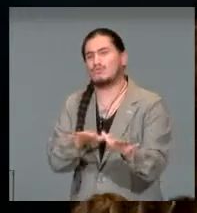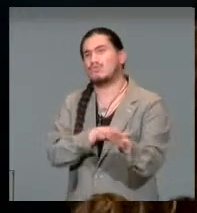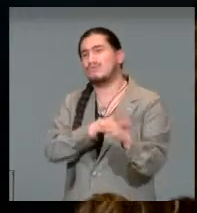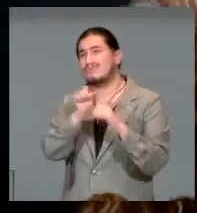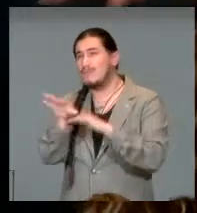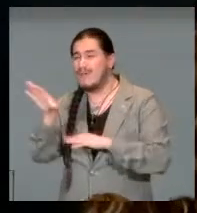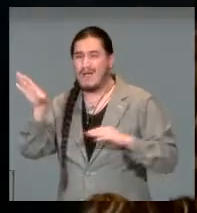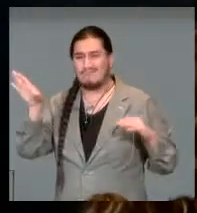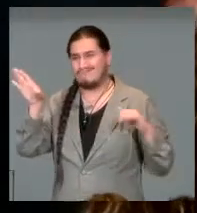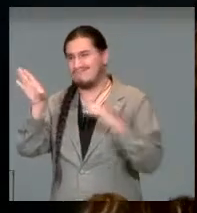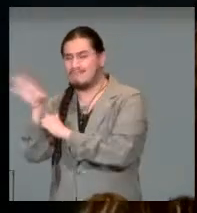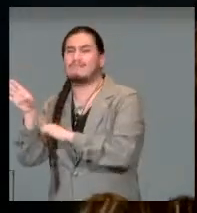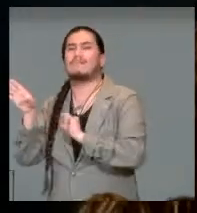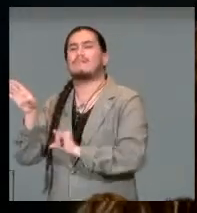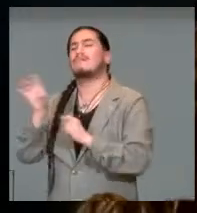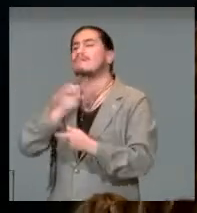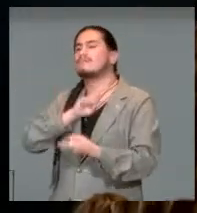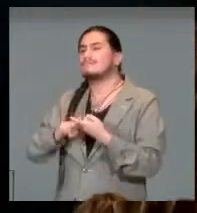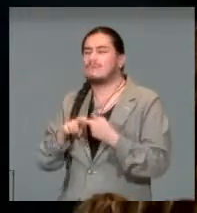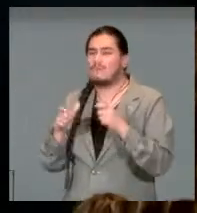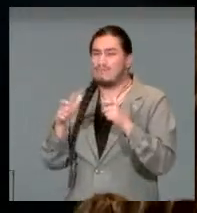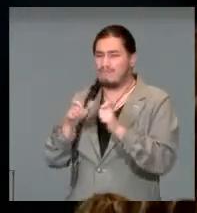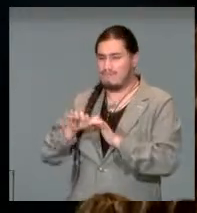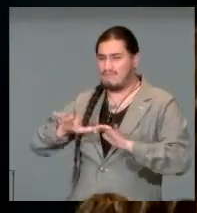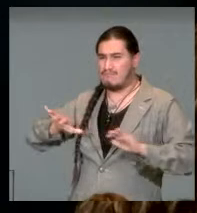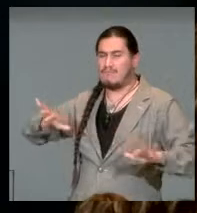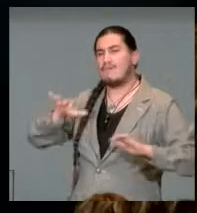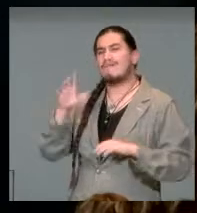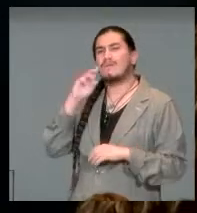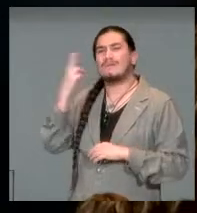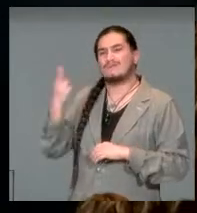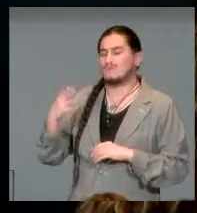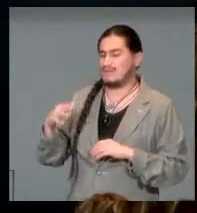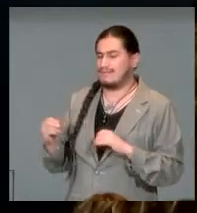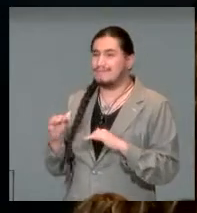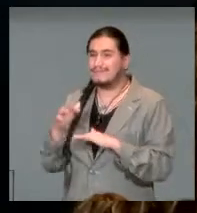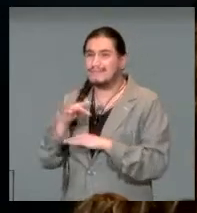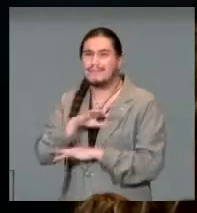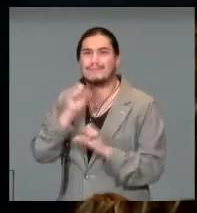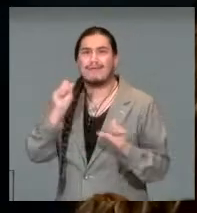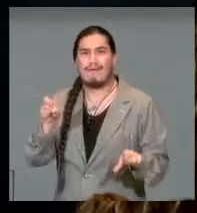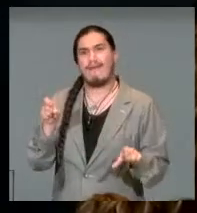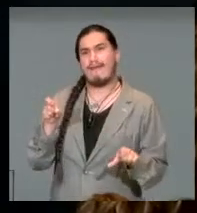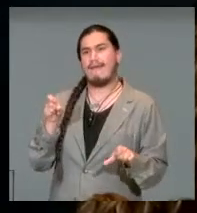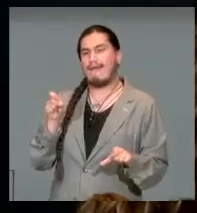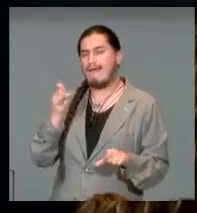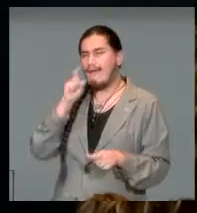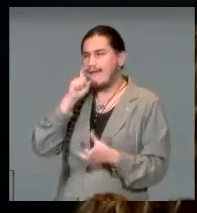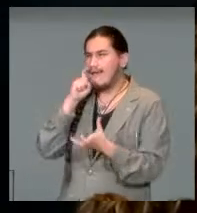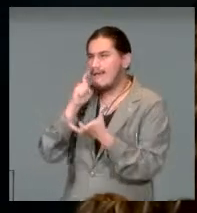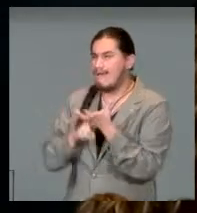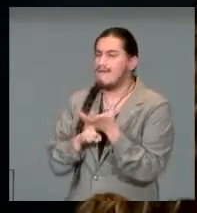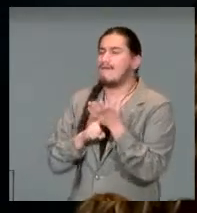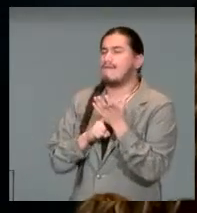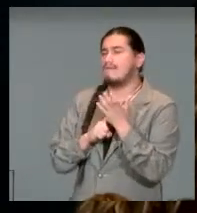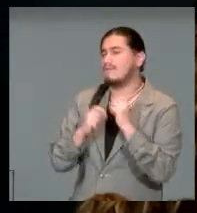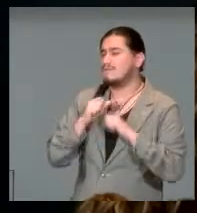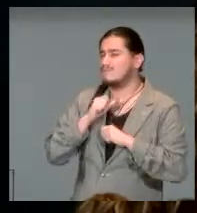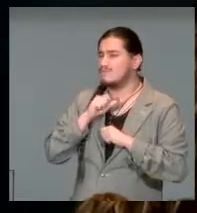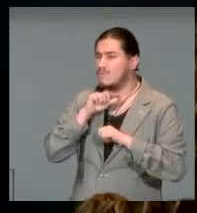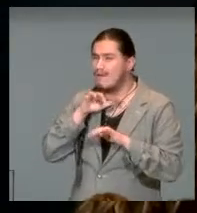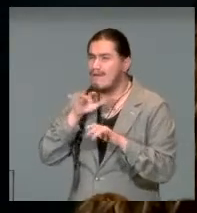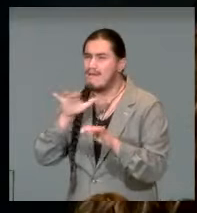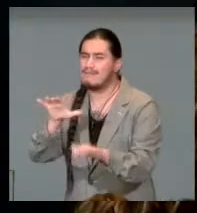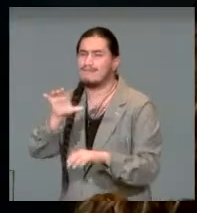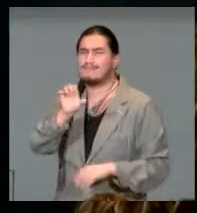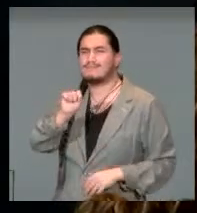until there is a hole large enough for history to come through. The breath is Latasha Harlan reaching